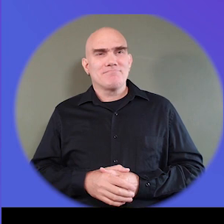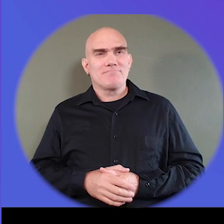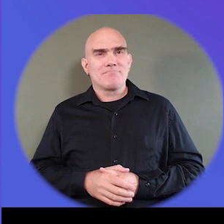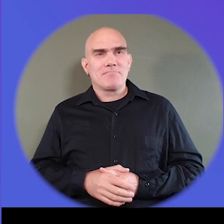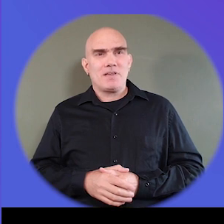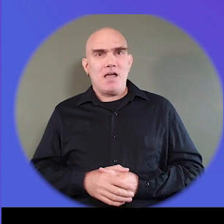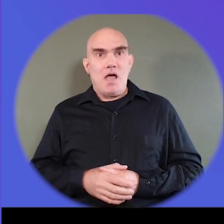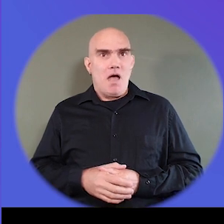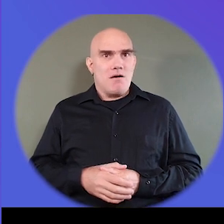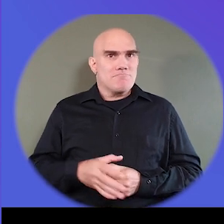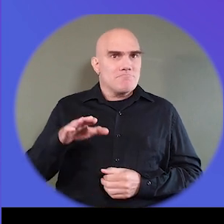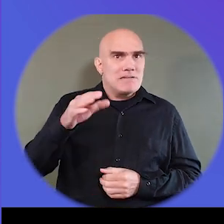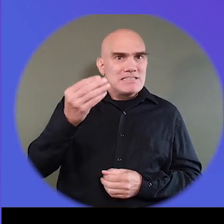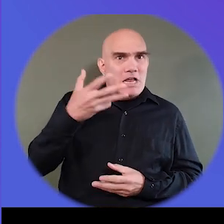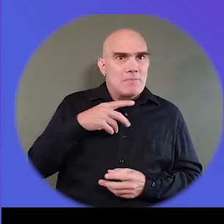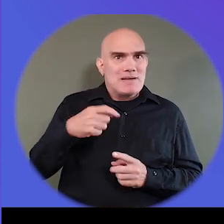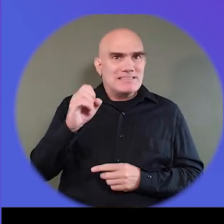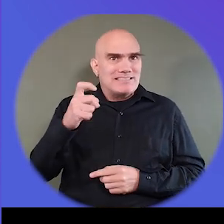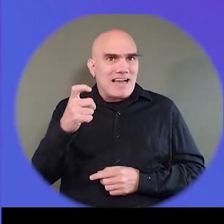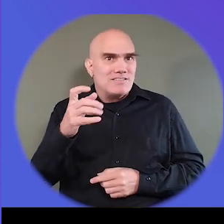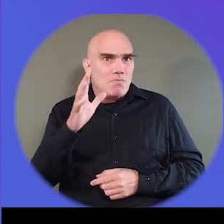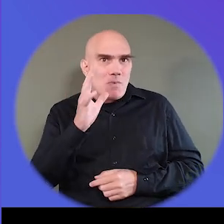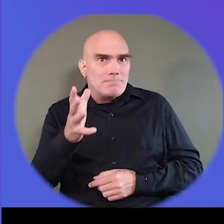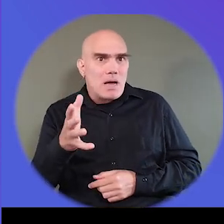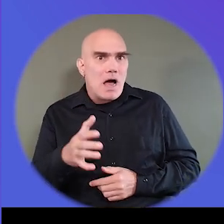Tell me about sex, Grandma.